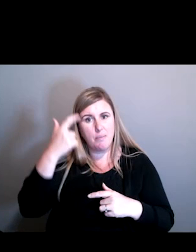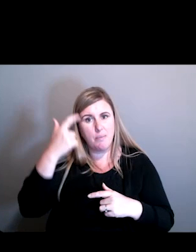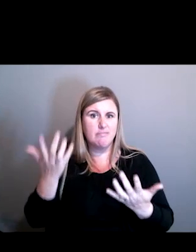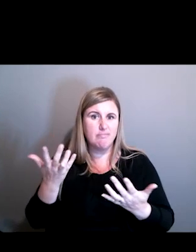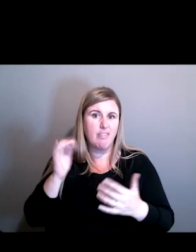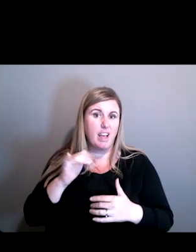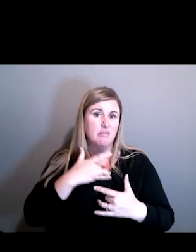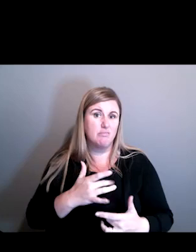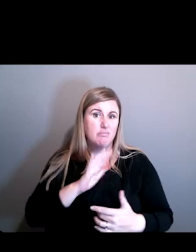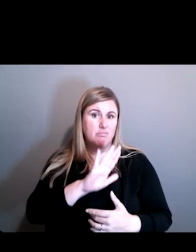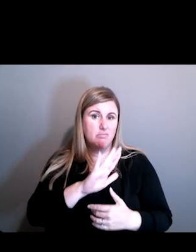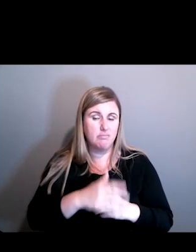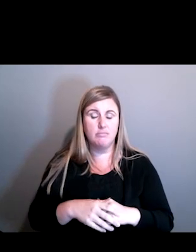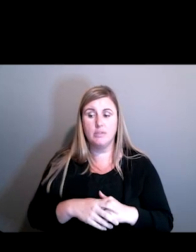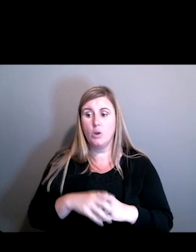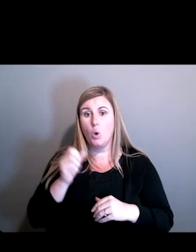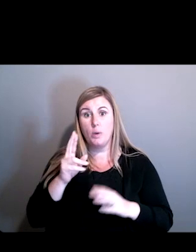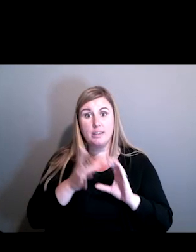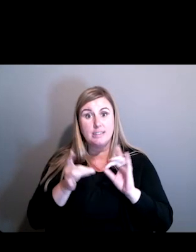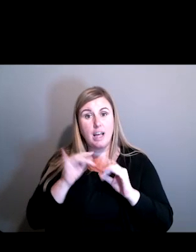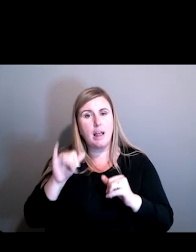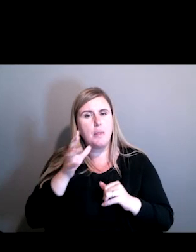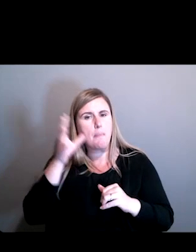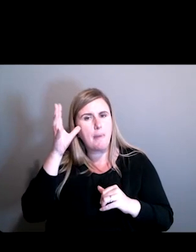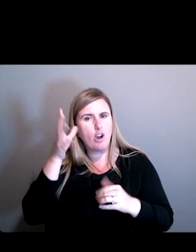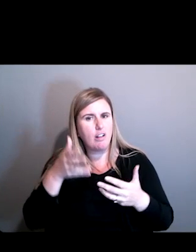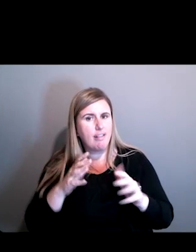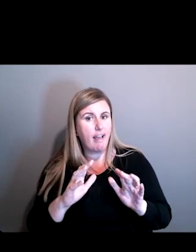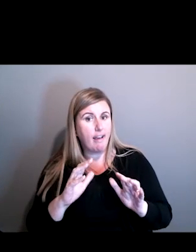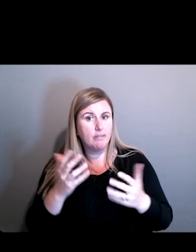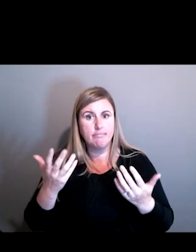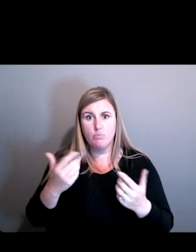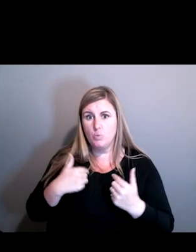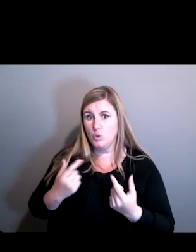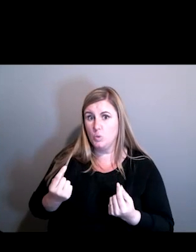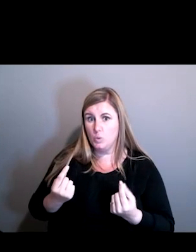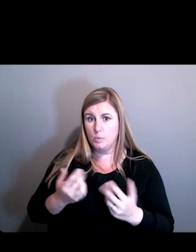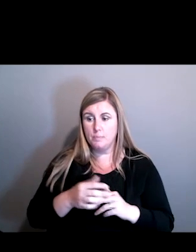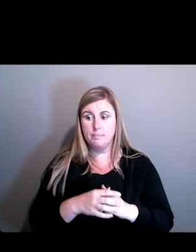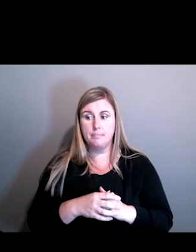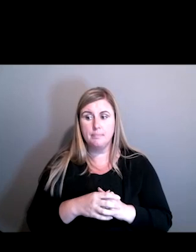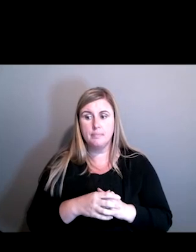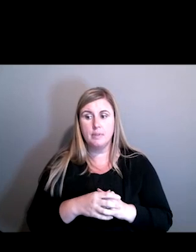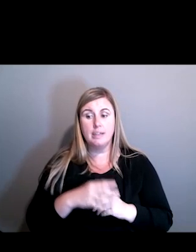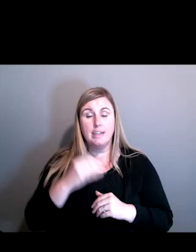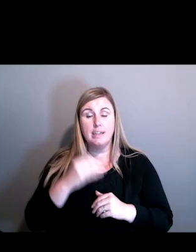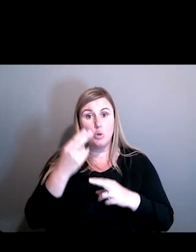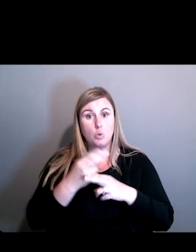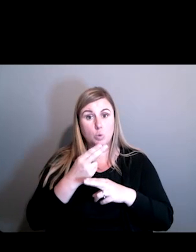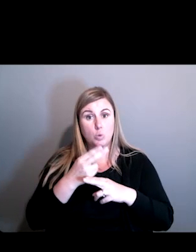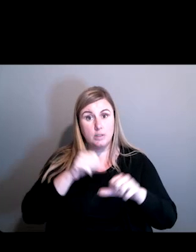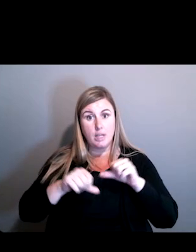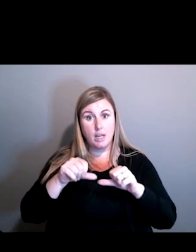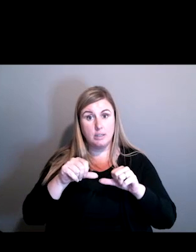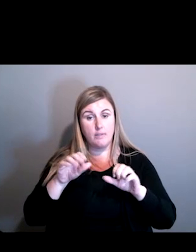why they do what they do. We can even say things like, well, the parents let them do it, so what can we do about it? Where if we use the science